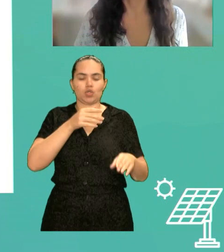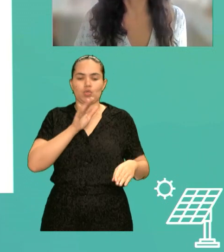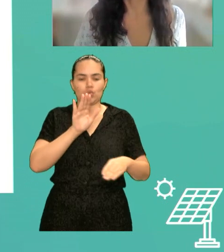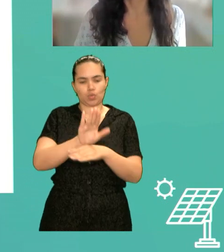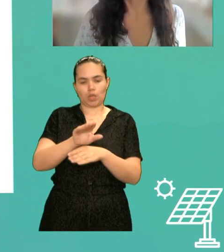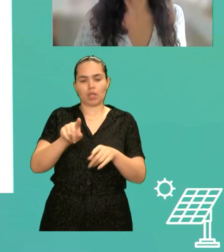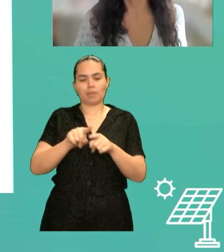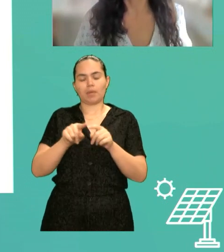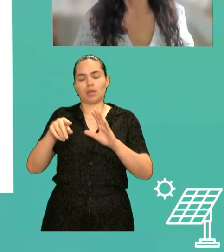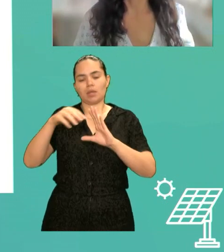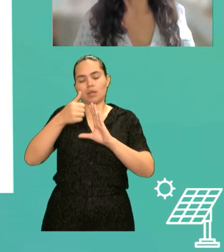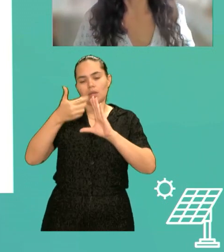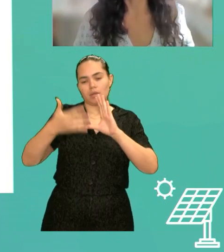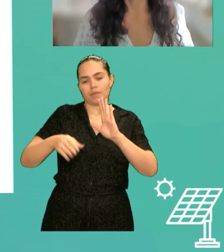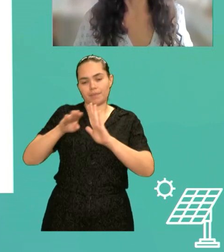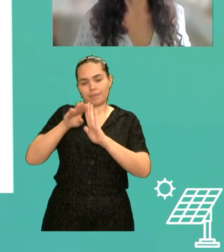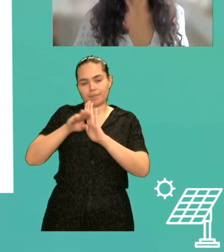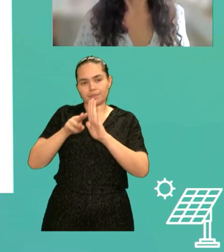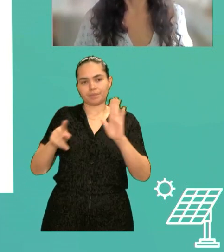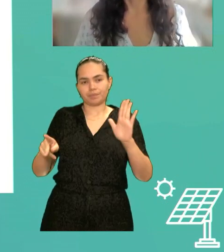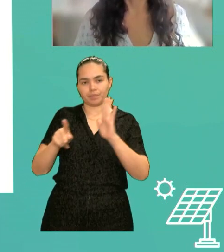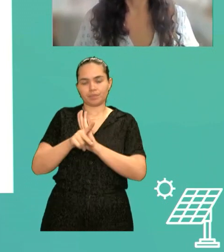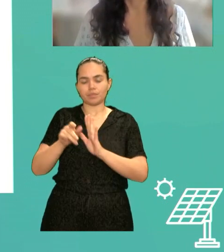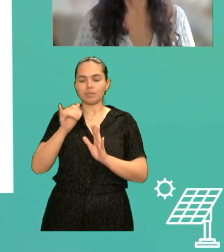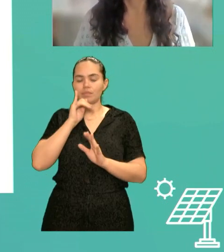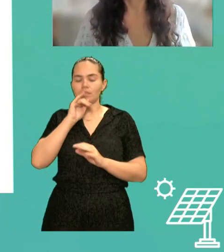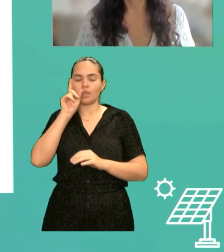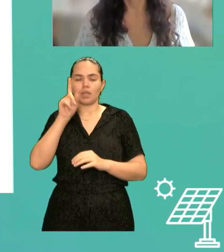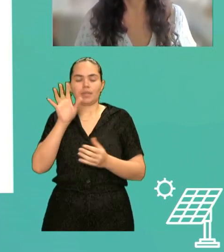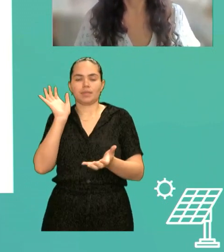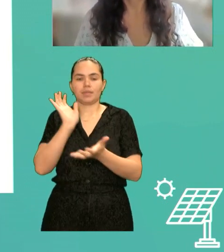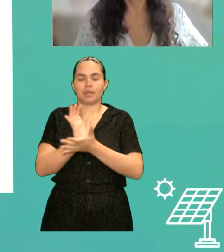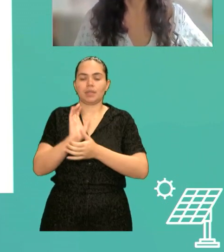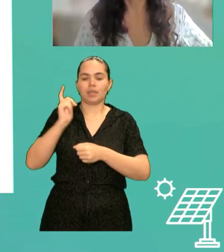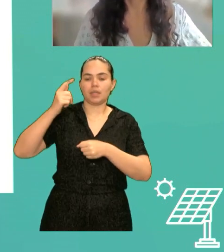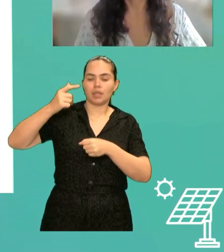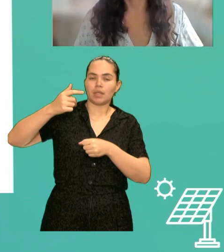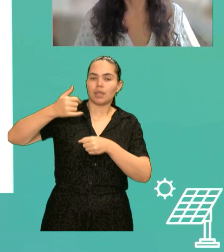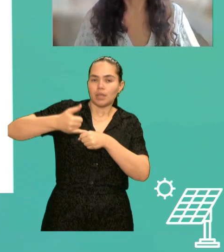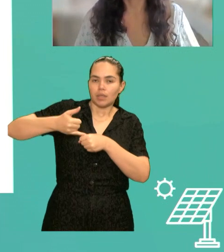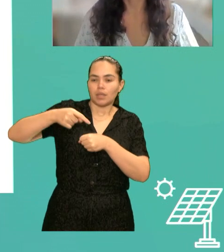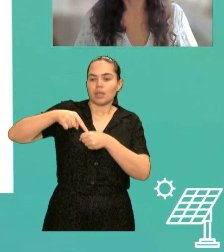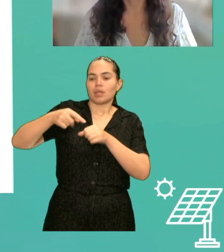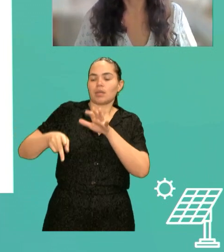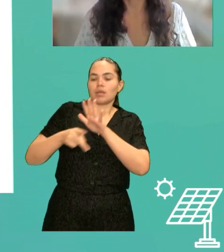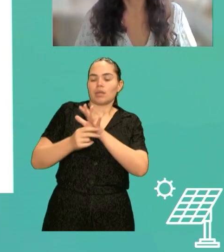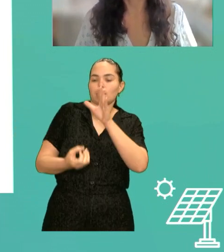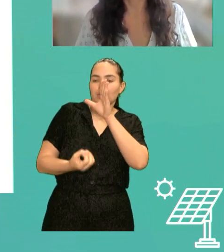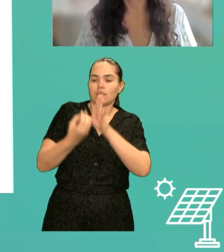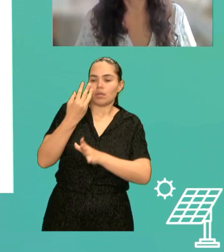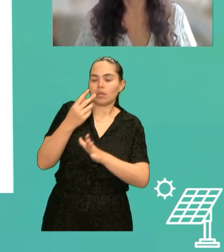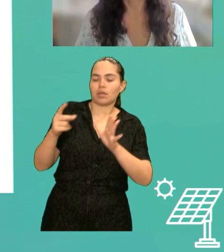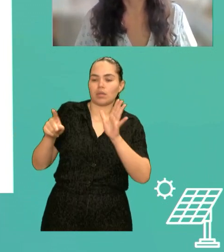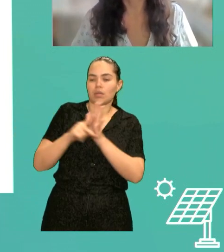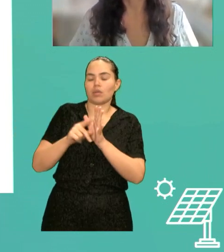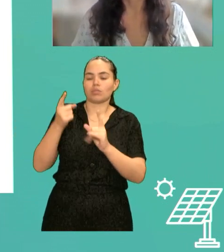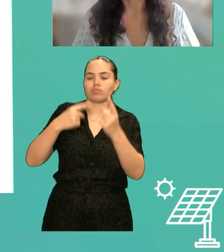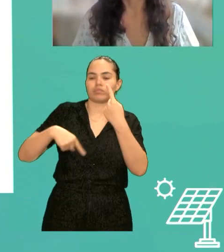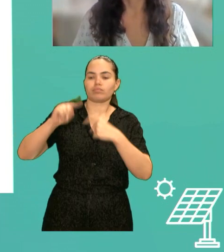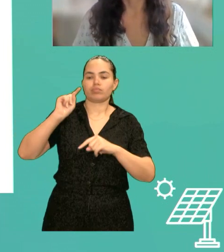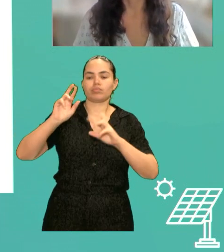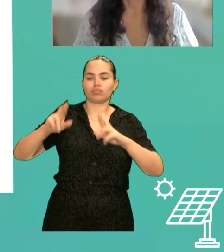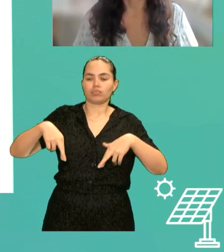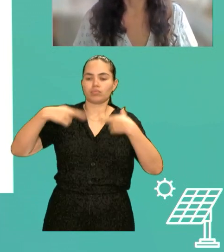e-fuels, so the E for energy, renewable energy. Converting methanol in